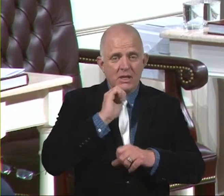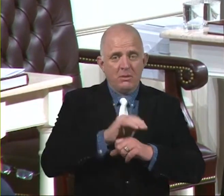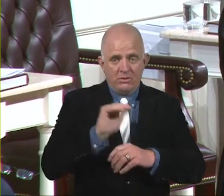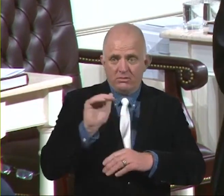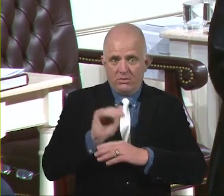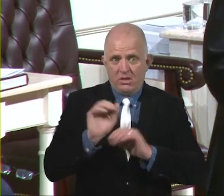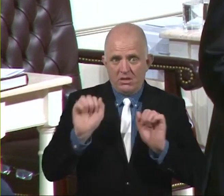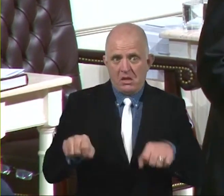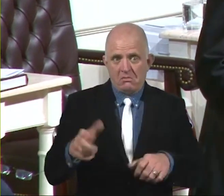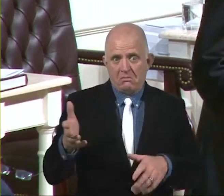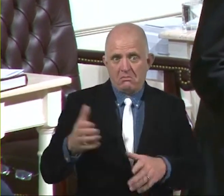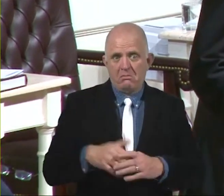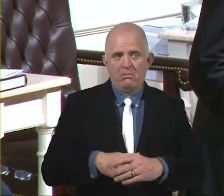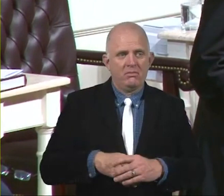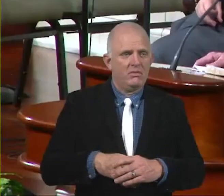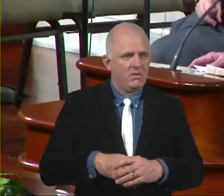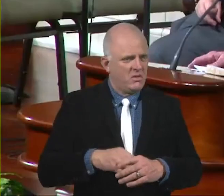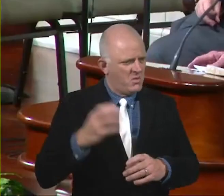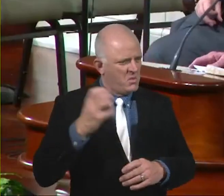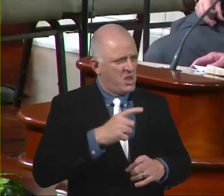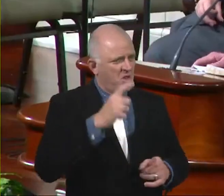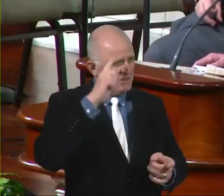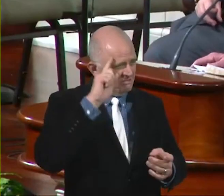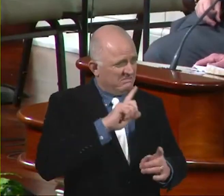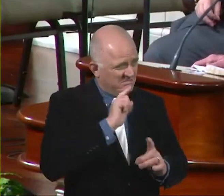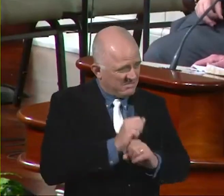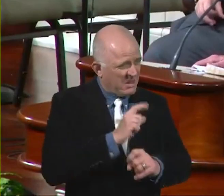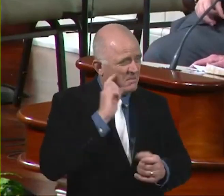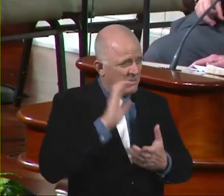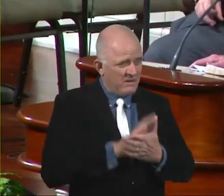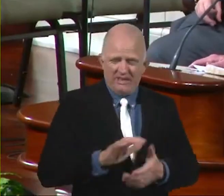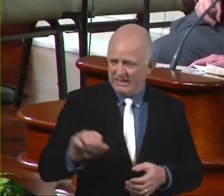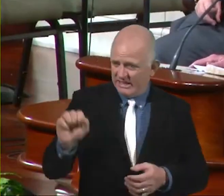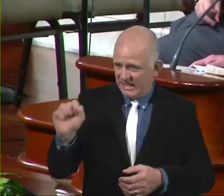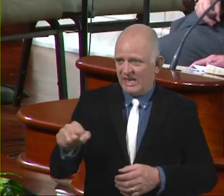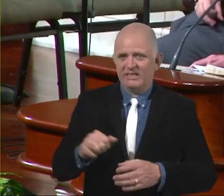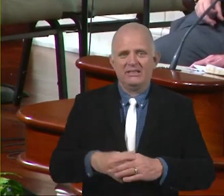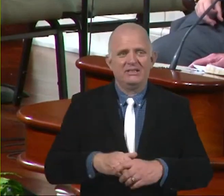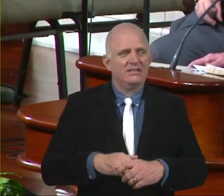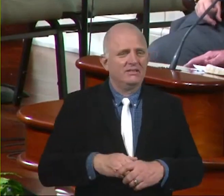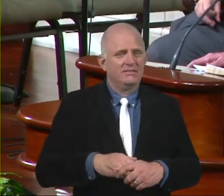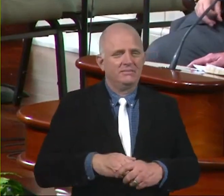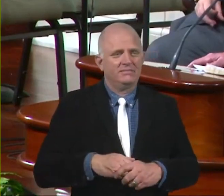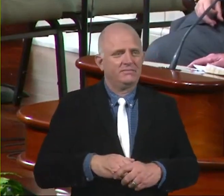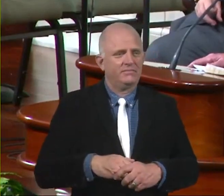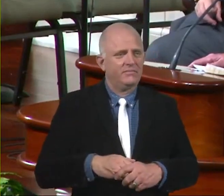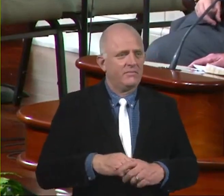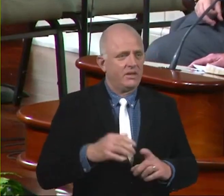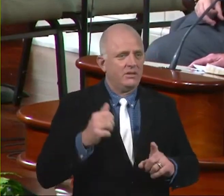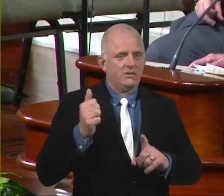He said, man, you do believe it, don't you? I said, I do. He said, you know what I believe? This was a preacher.